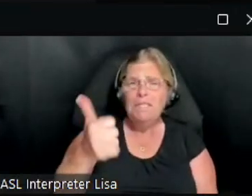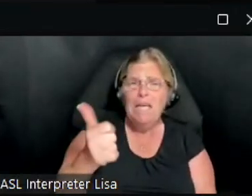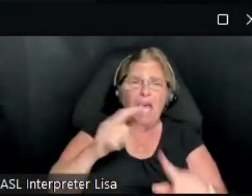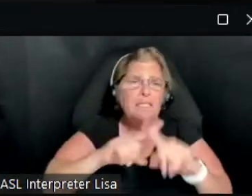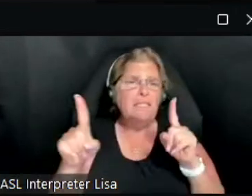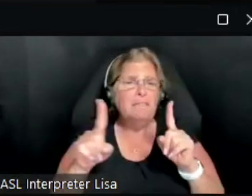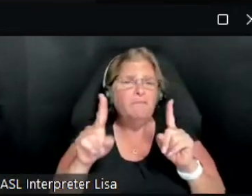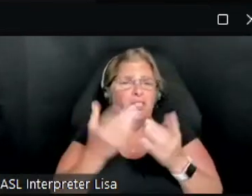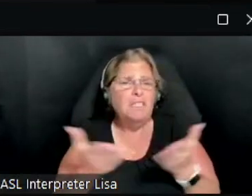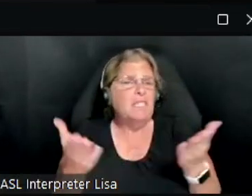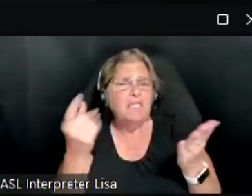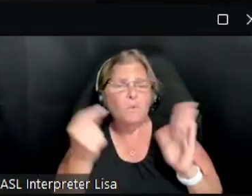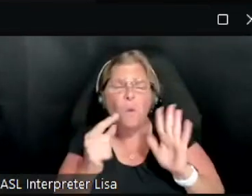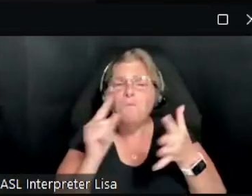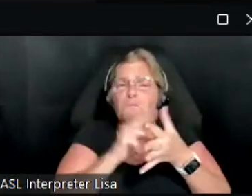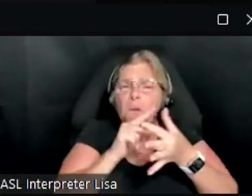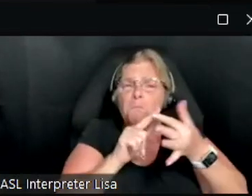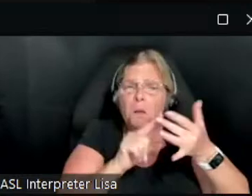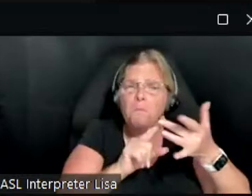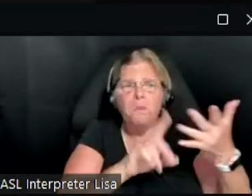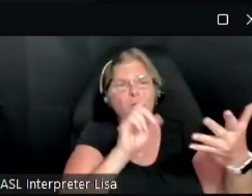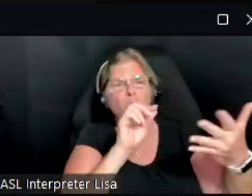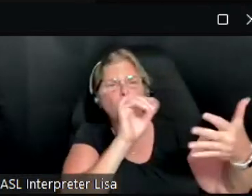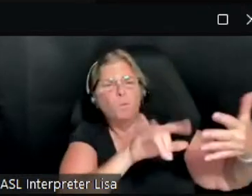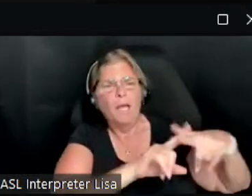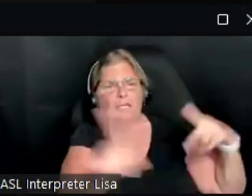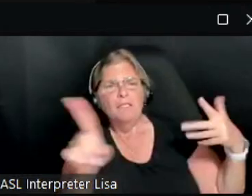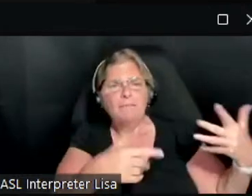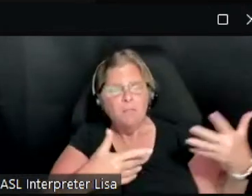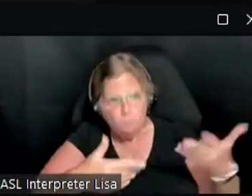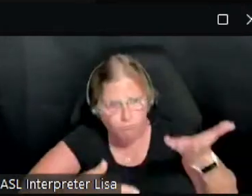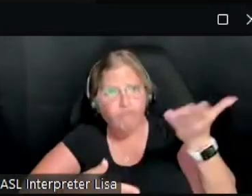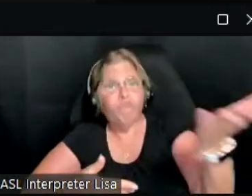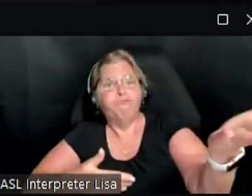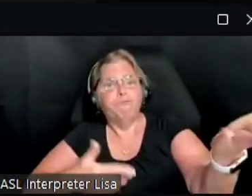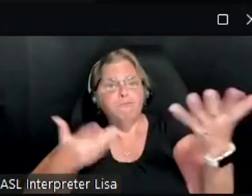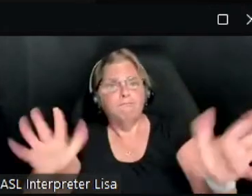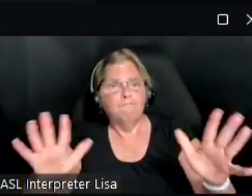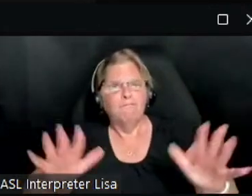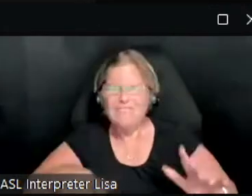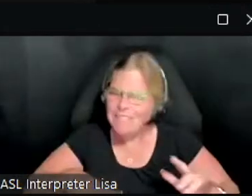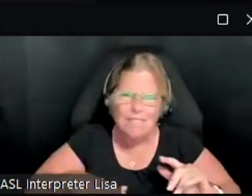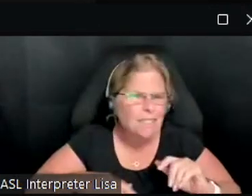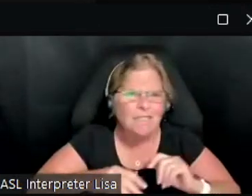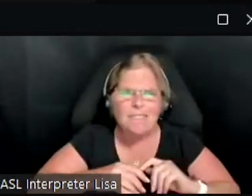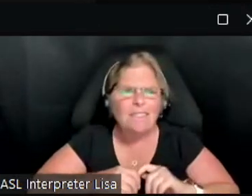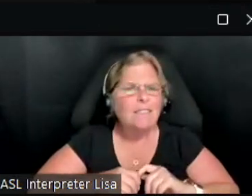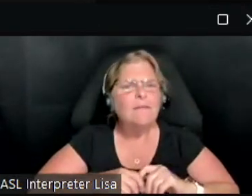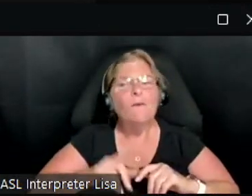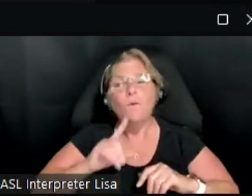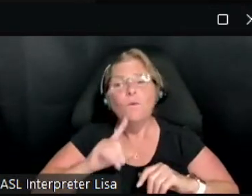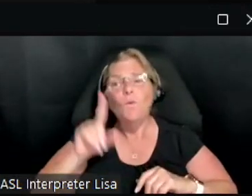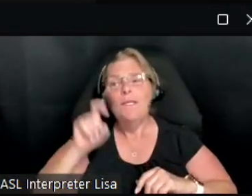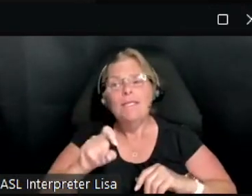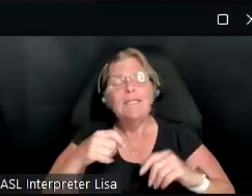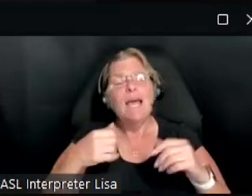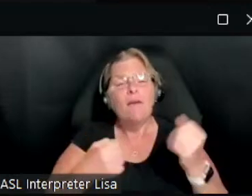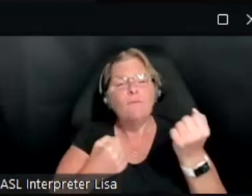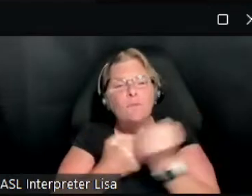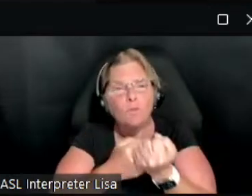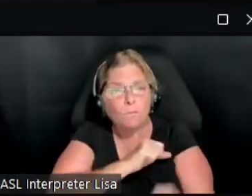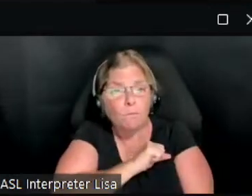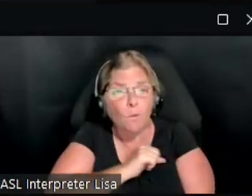in their courses, in their classes for students. It's really necessary to have the support staff and